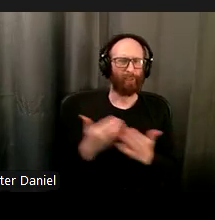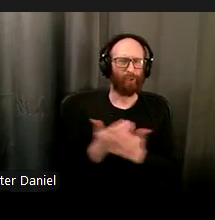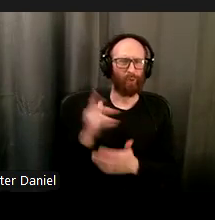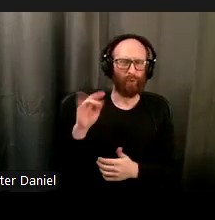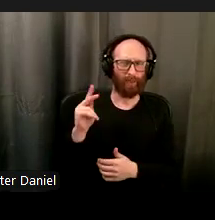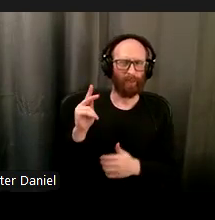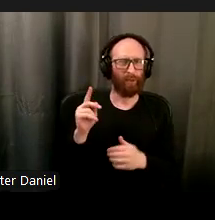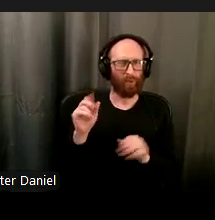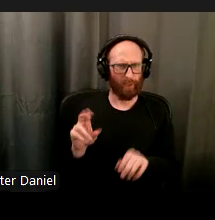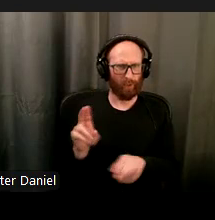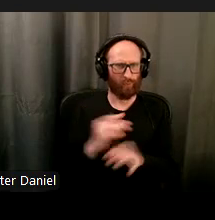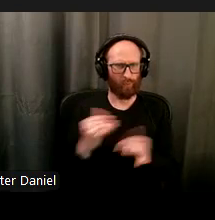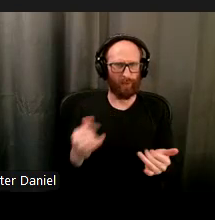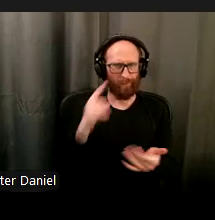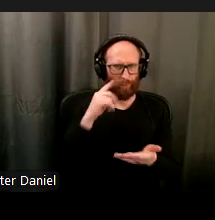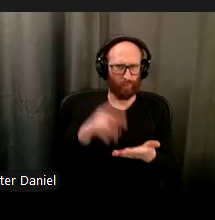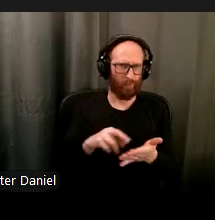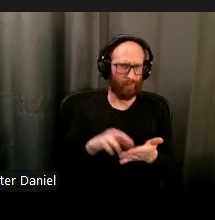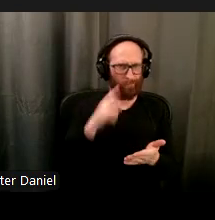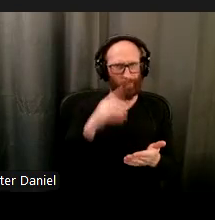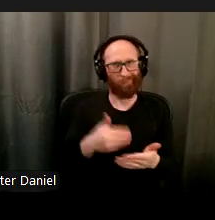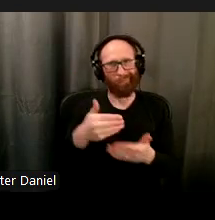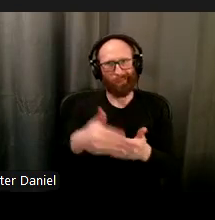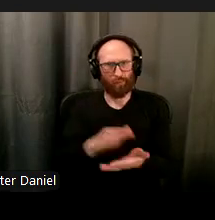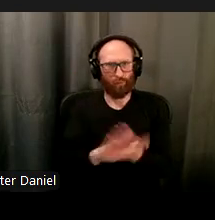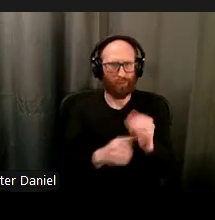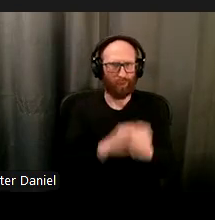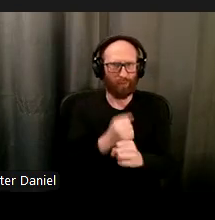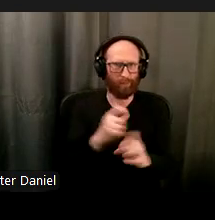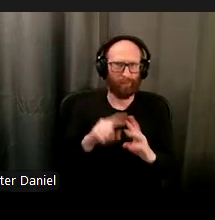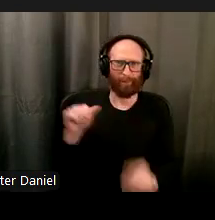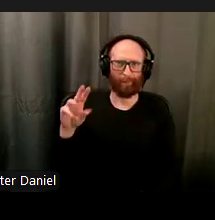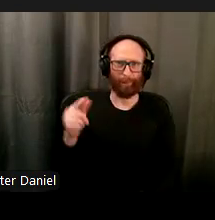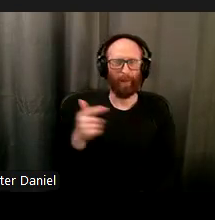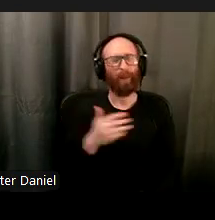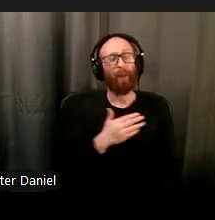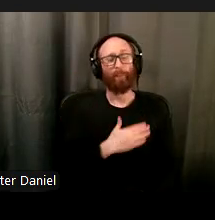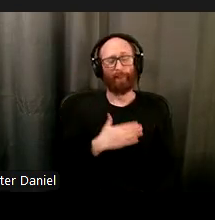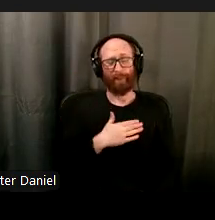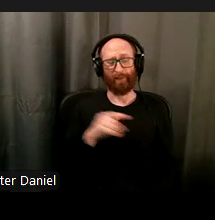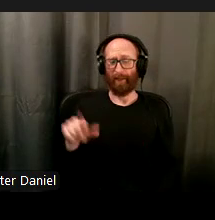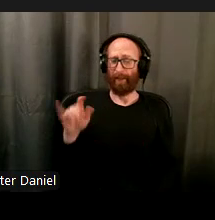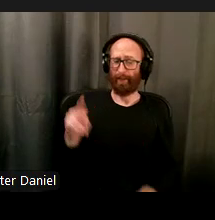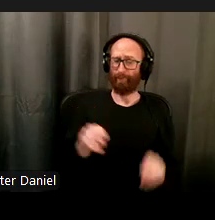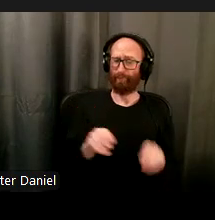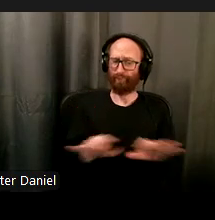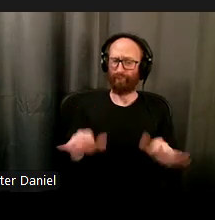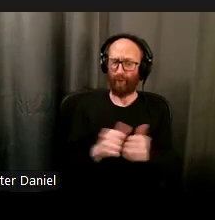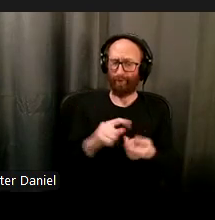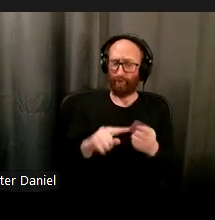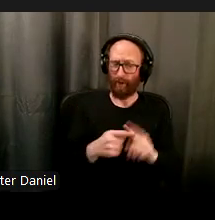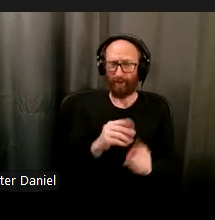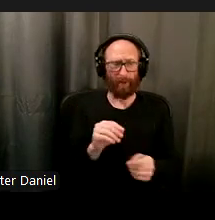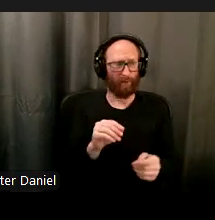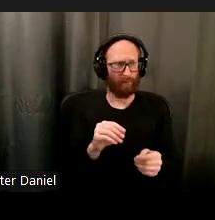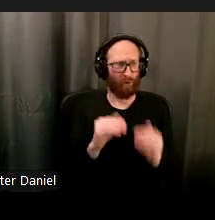to register for the next school year starting in August. So please share the link with your friends and colleagues who may be